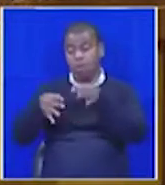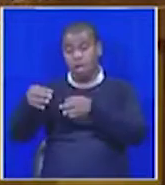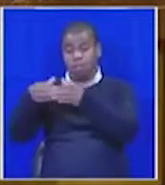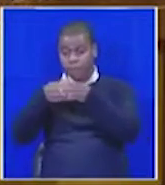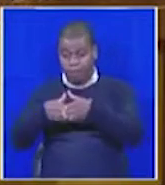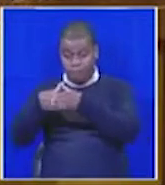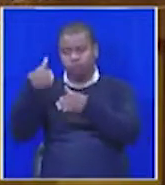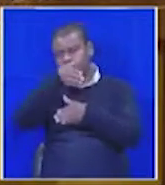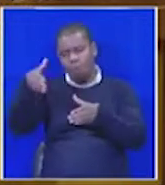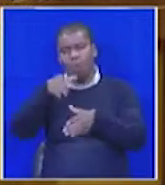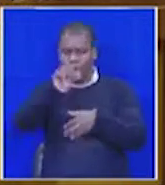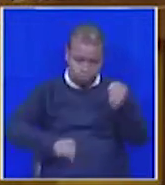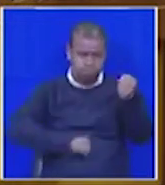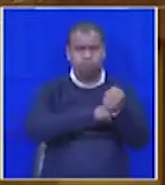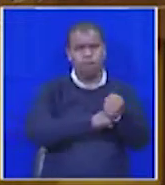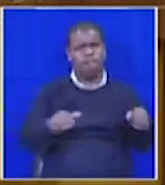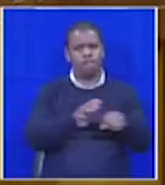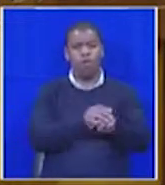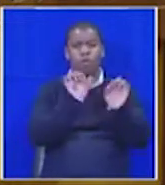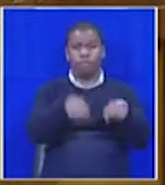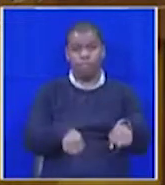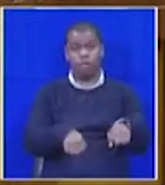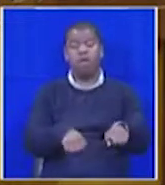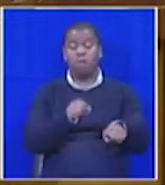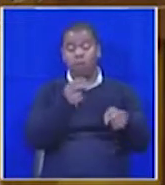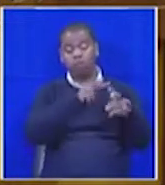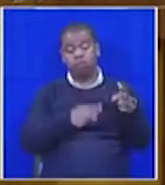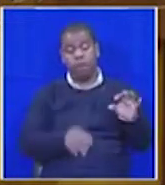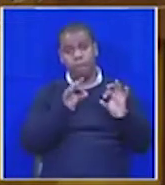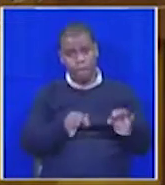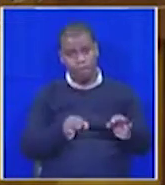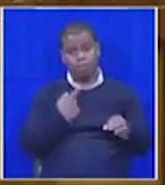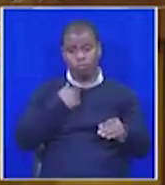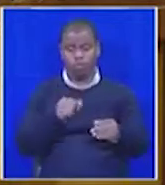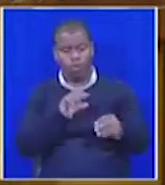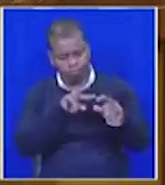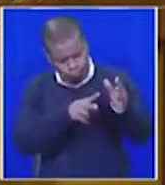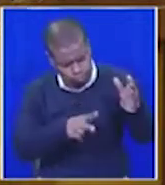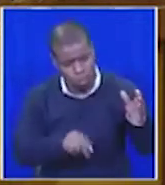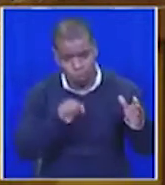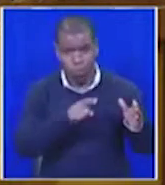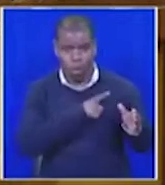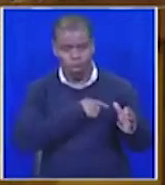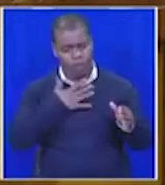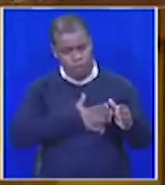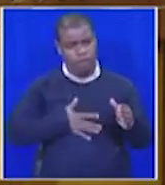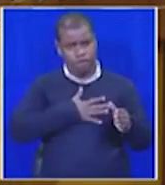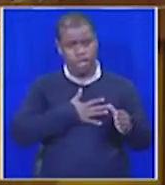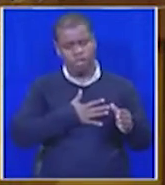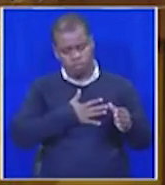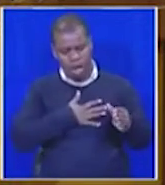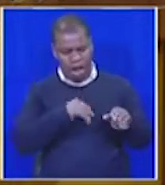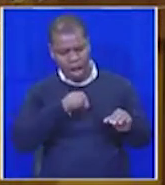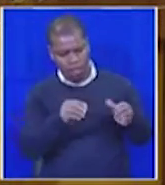this parliament supported this bill and its amendments. Of course, we did make amendments because we thought that certain parts of it